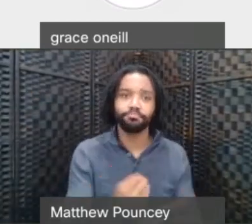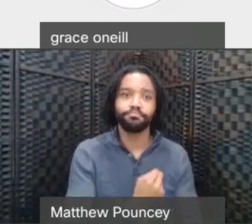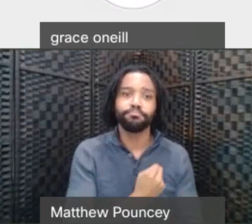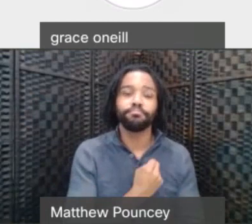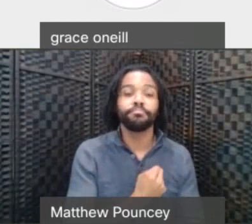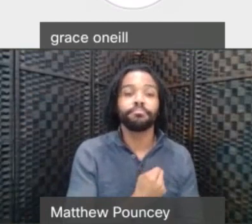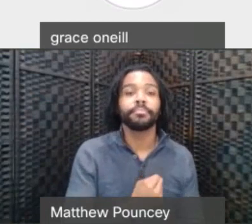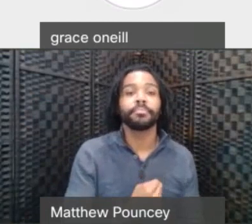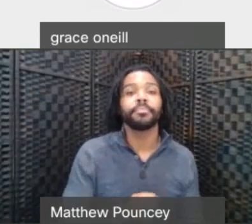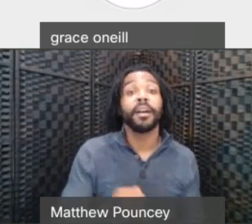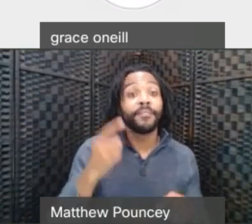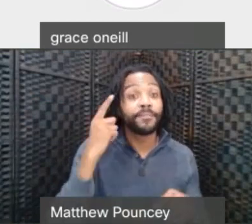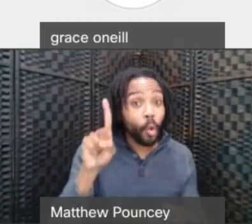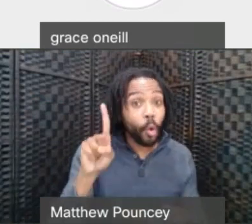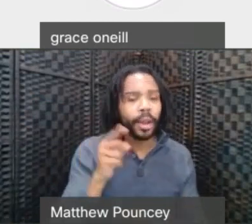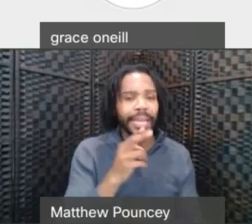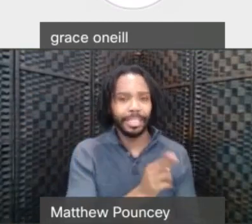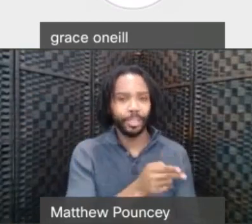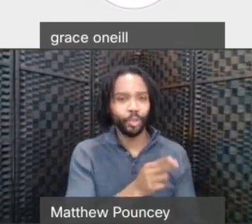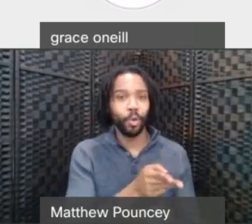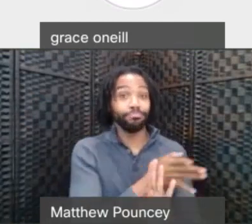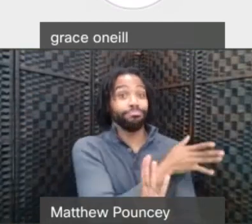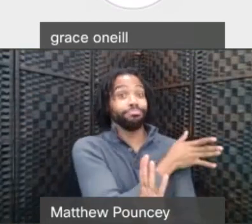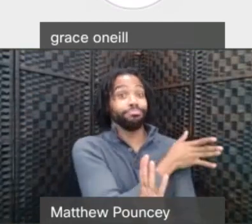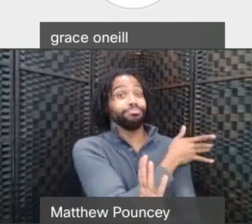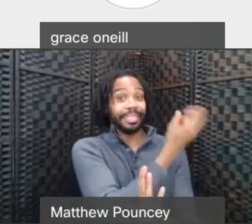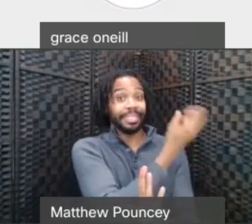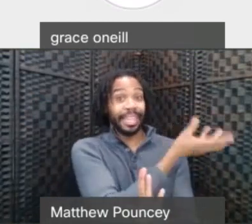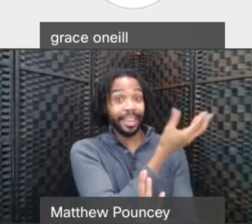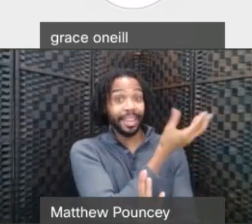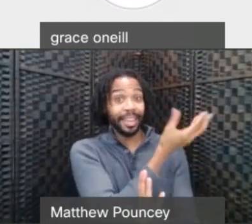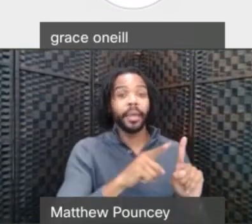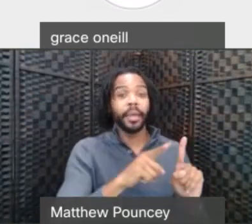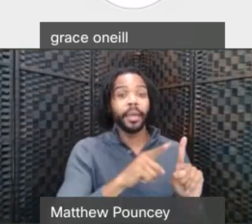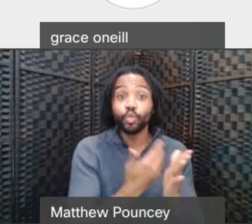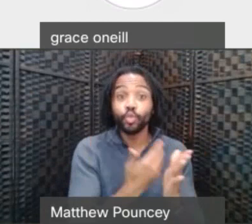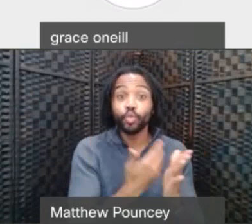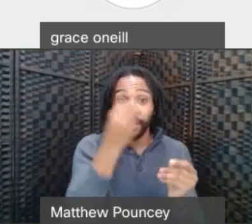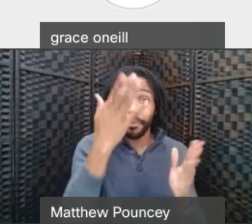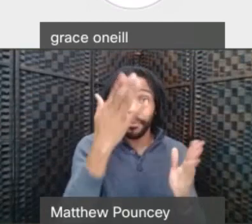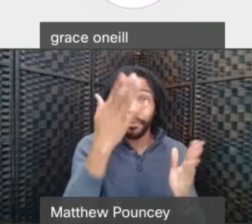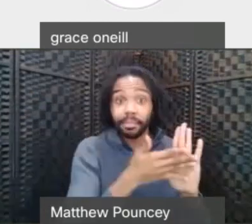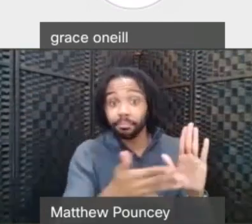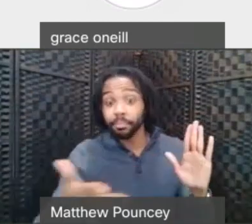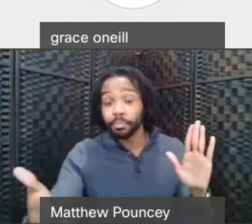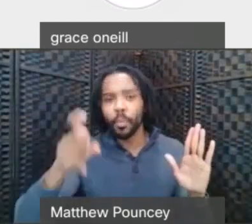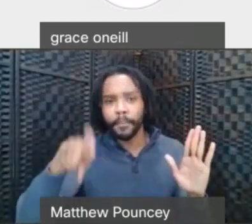for historical data, but for entering new data, people need to go to the new MCIS system.